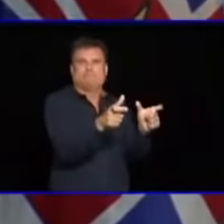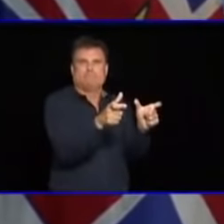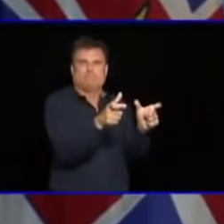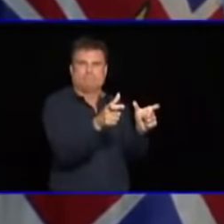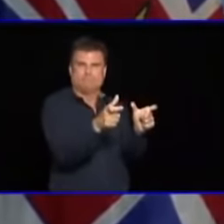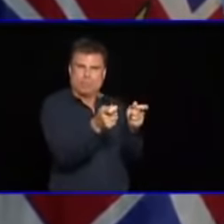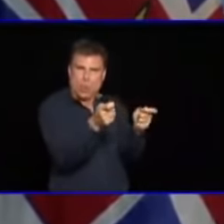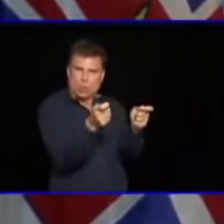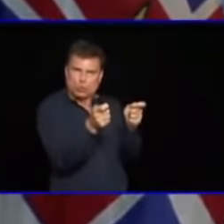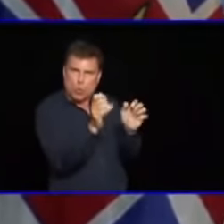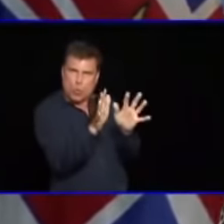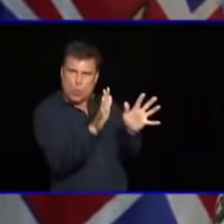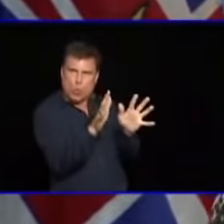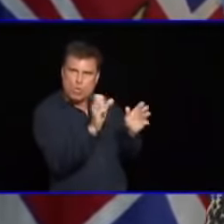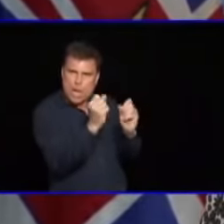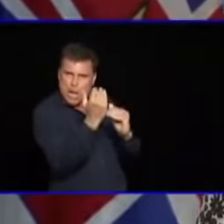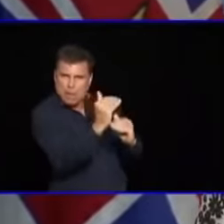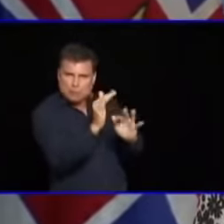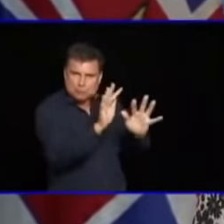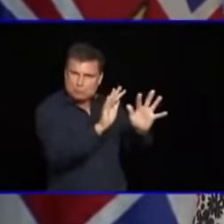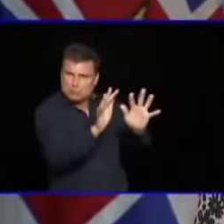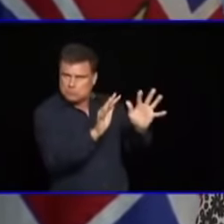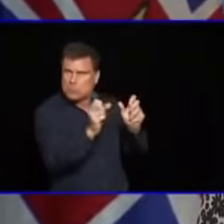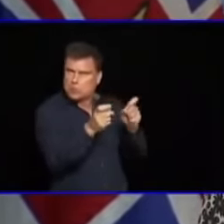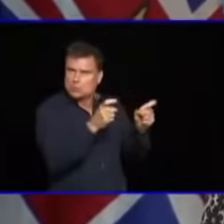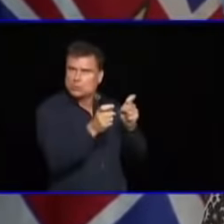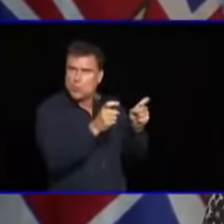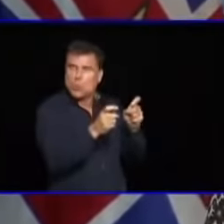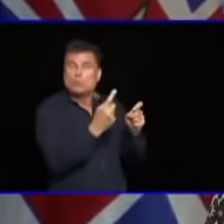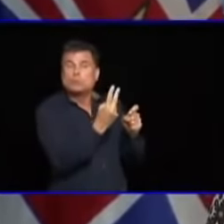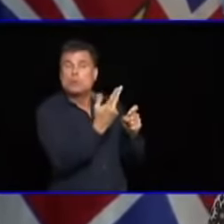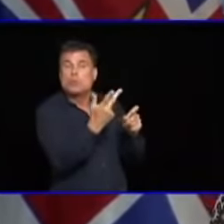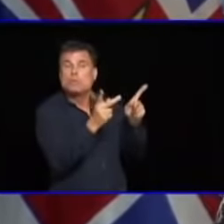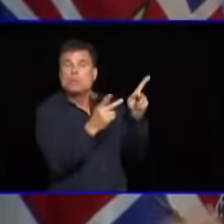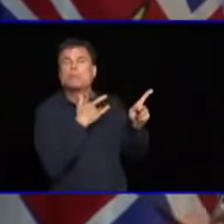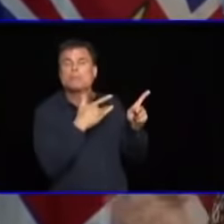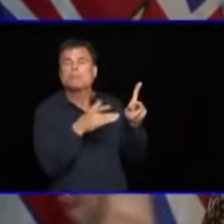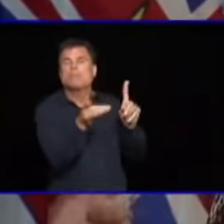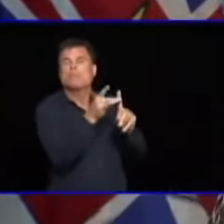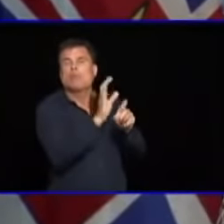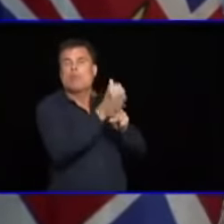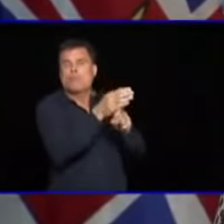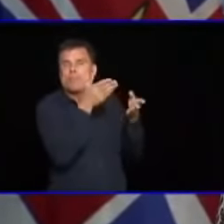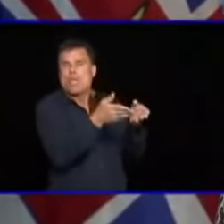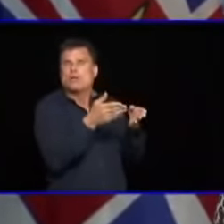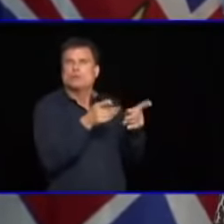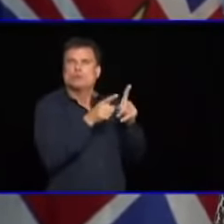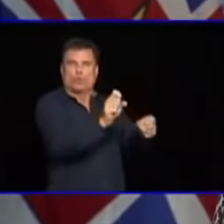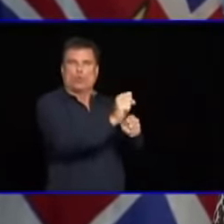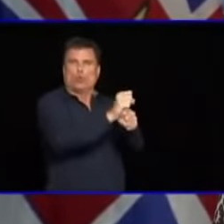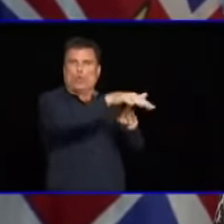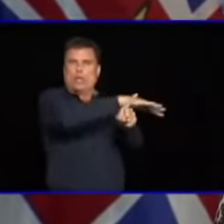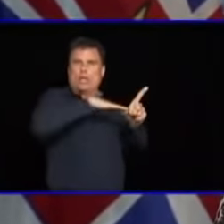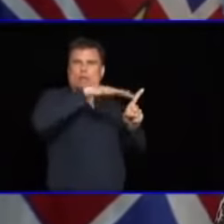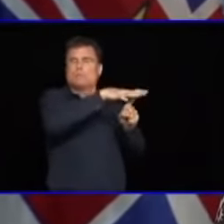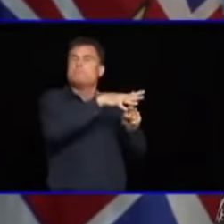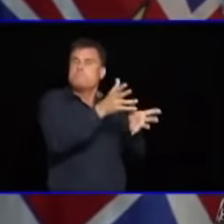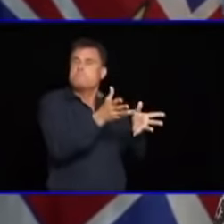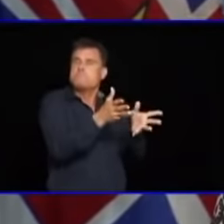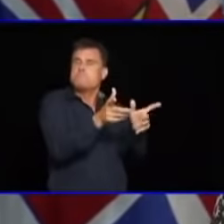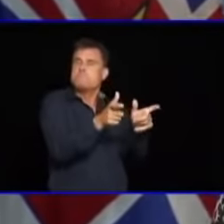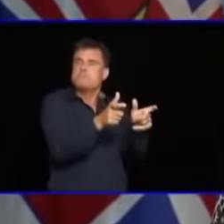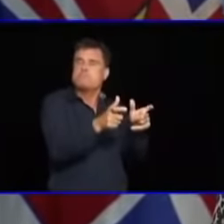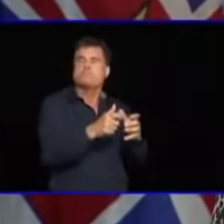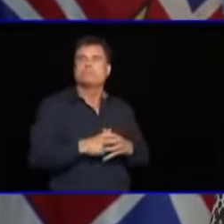the most important tools that we have is every business or organization having to have their COVID safety